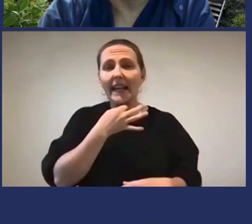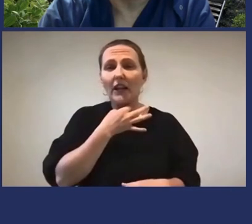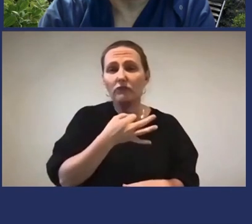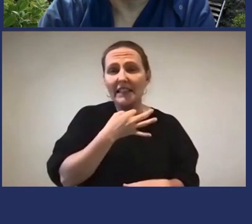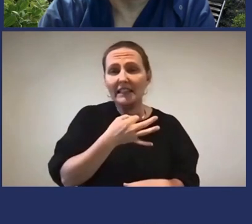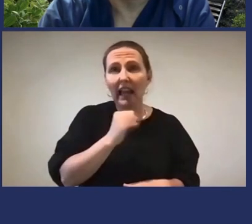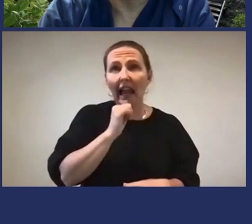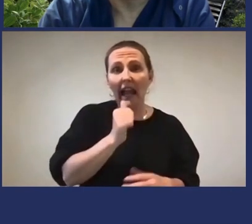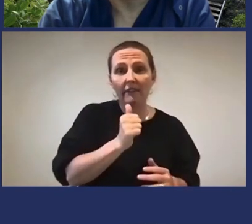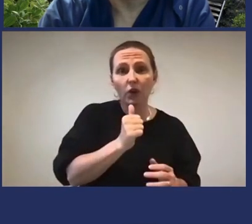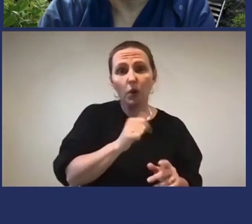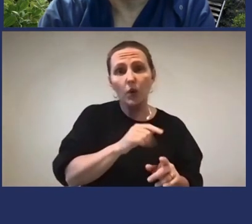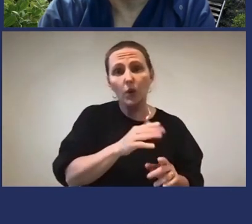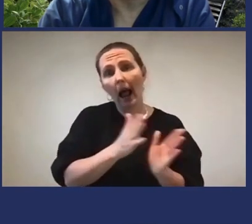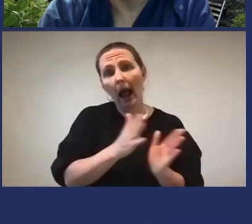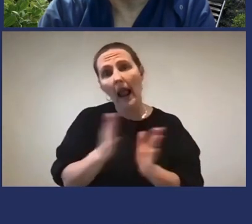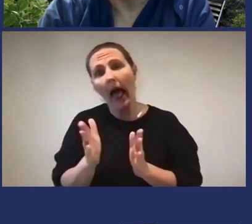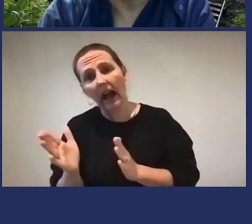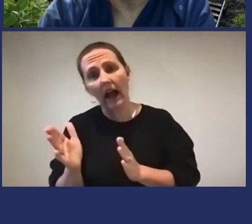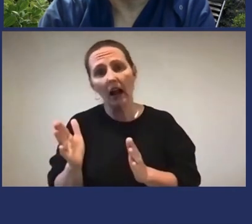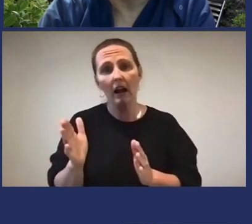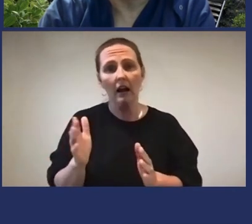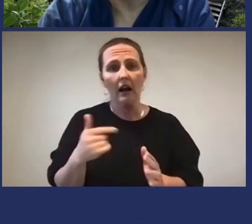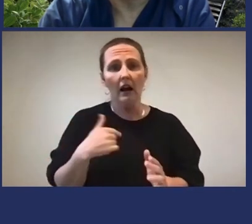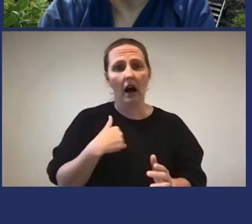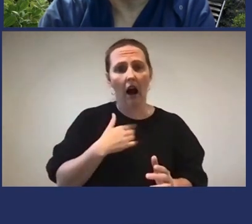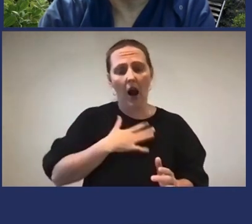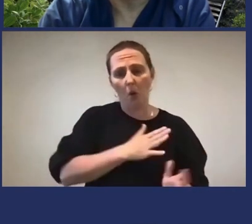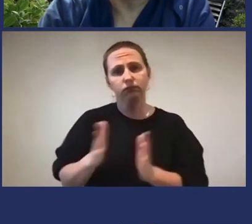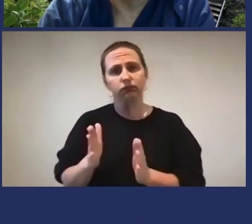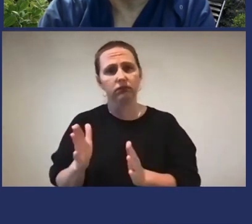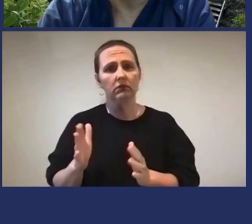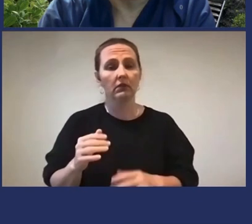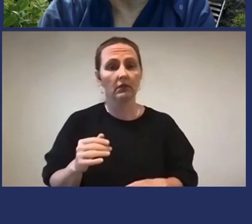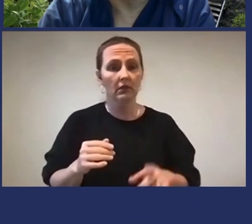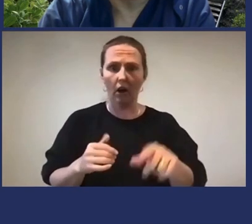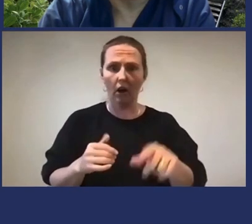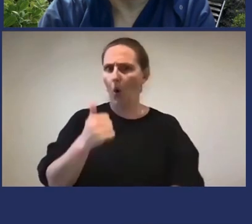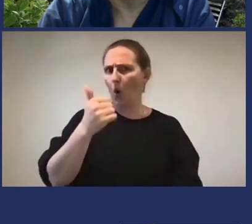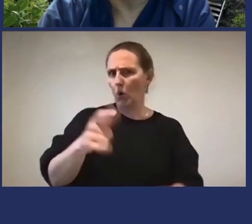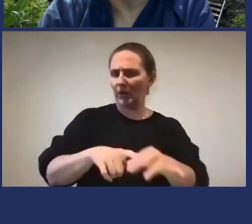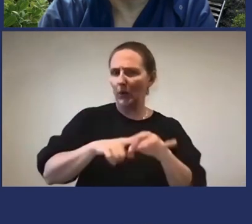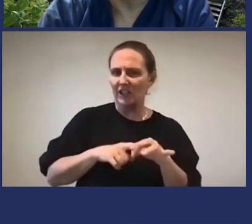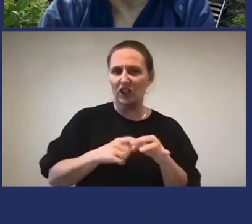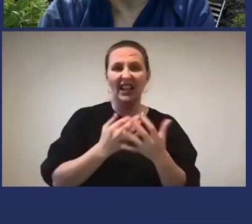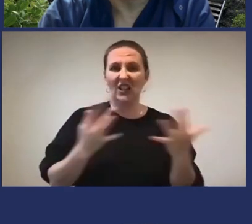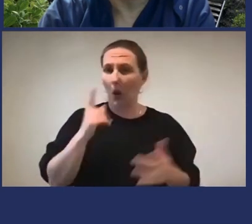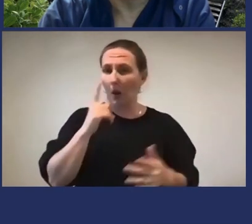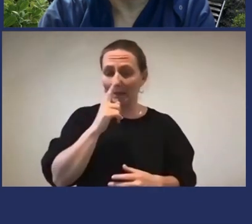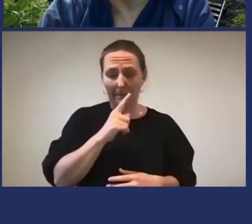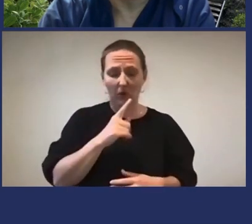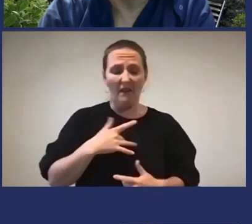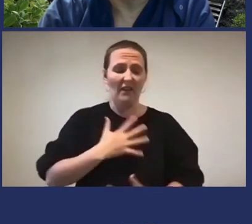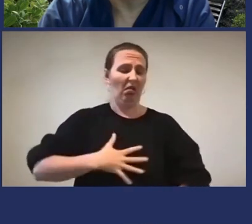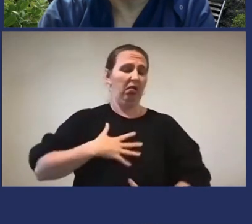of standing on my own two feet and feel a bit more robust? Yeah, that's a great question. There's so many people that don't feel great in the first